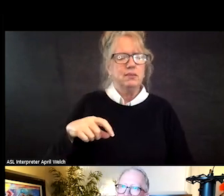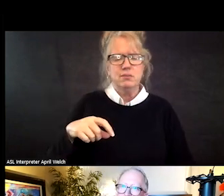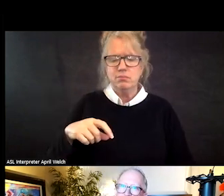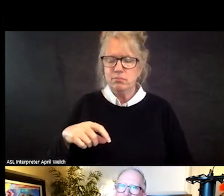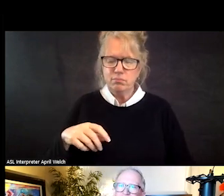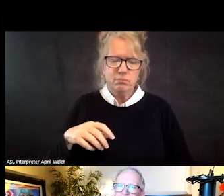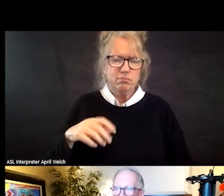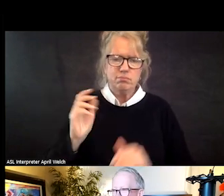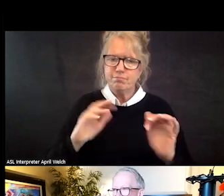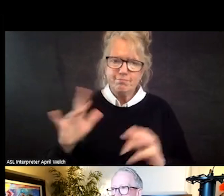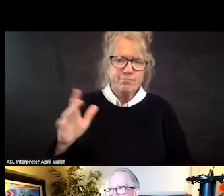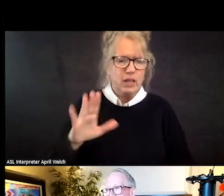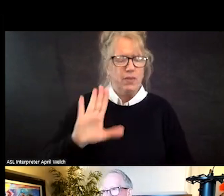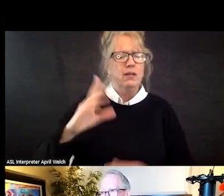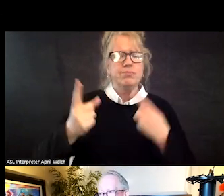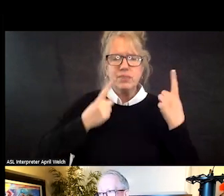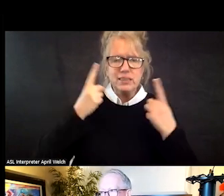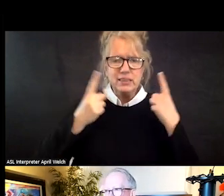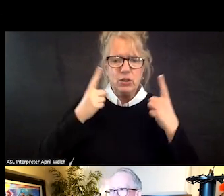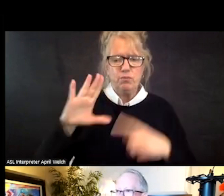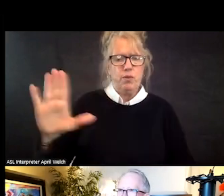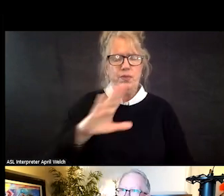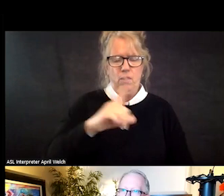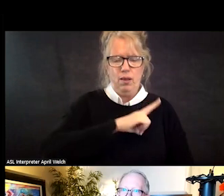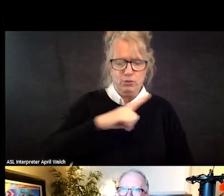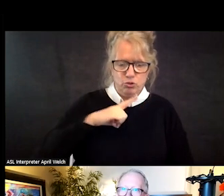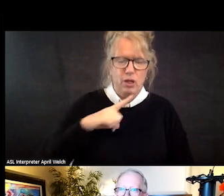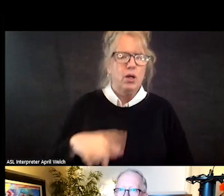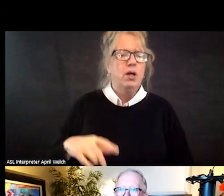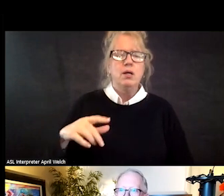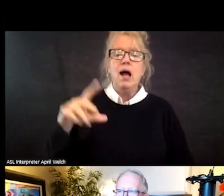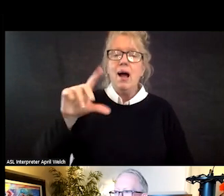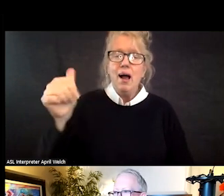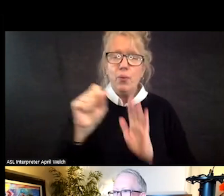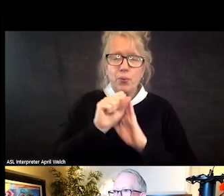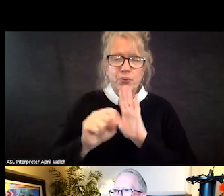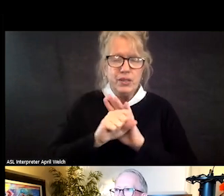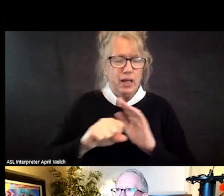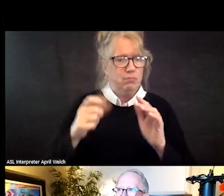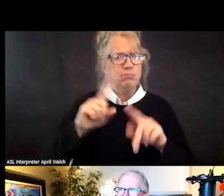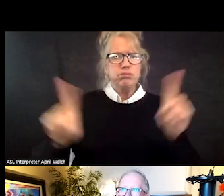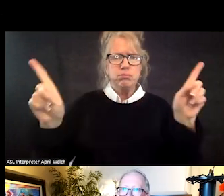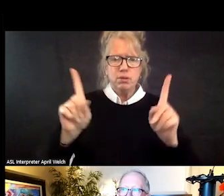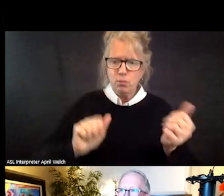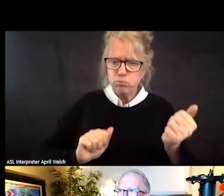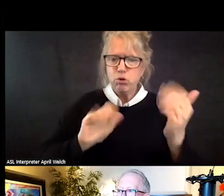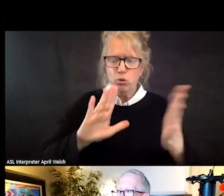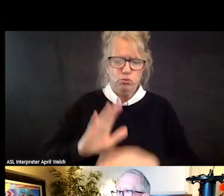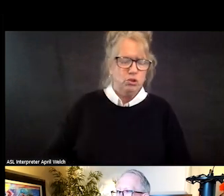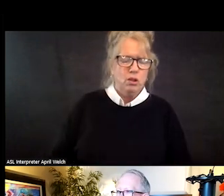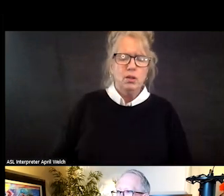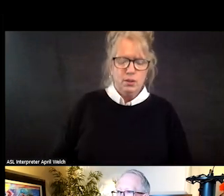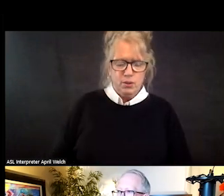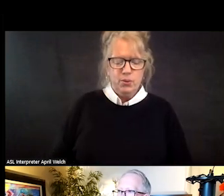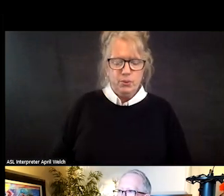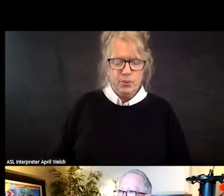as considering in their legislature, but we've got some other states that may take a different approach. So we'll be talking about